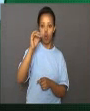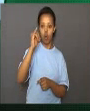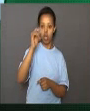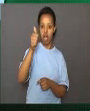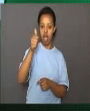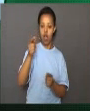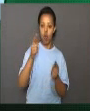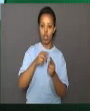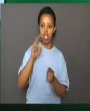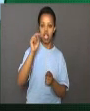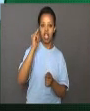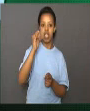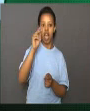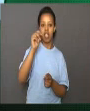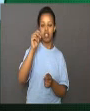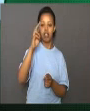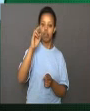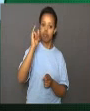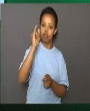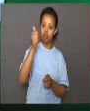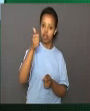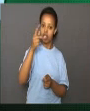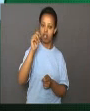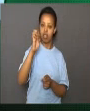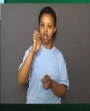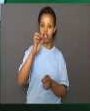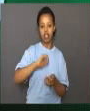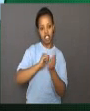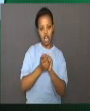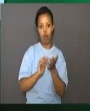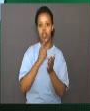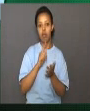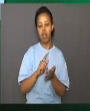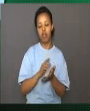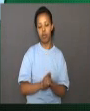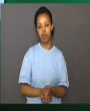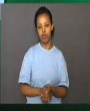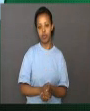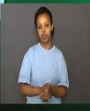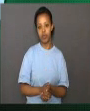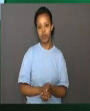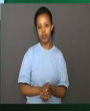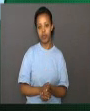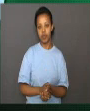nitrite, followed by the oxidation of these nitrites into nitrates.